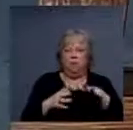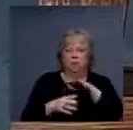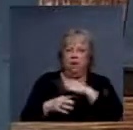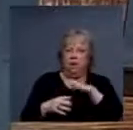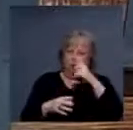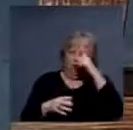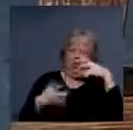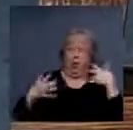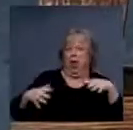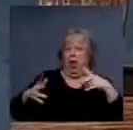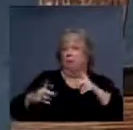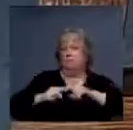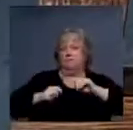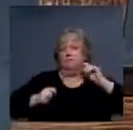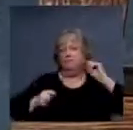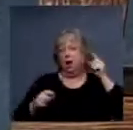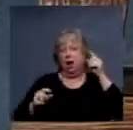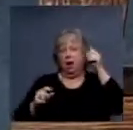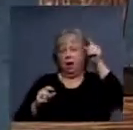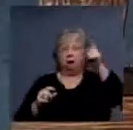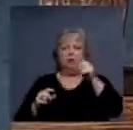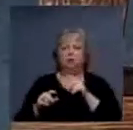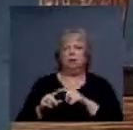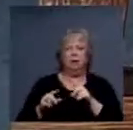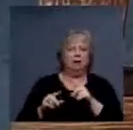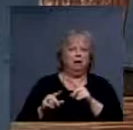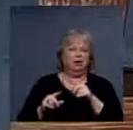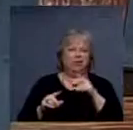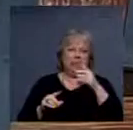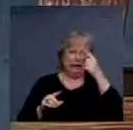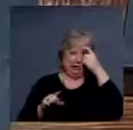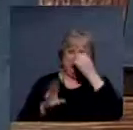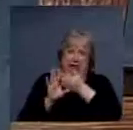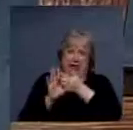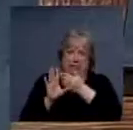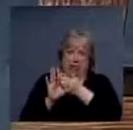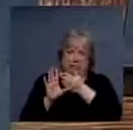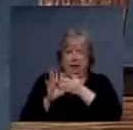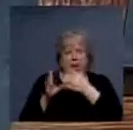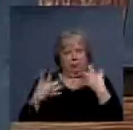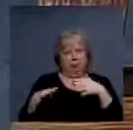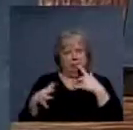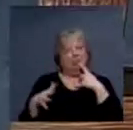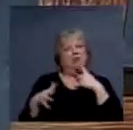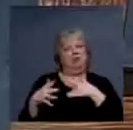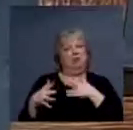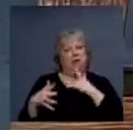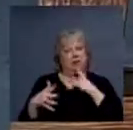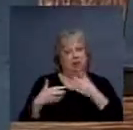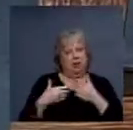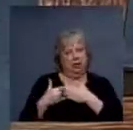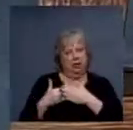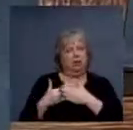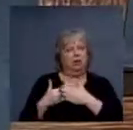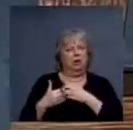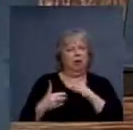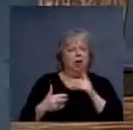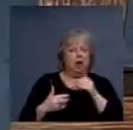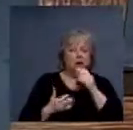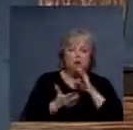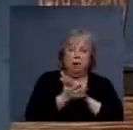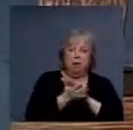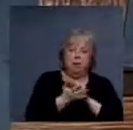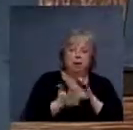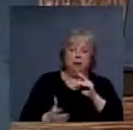you think, wow, that's pretty far, but man, psychologically, this is pretty close. I do commend Ms.